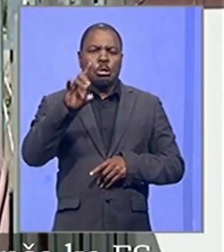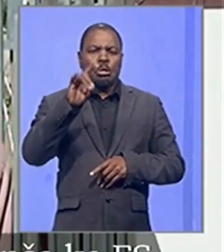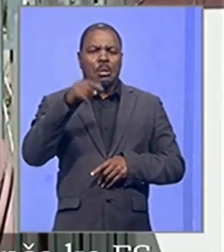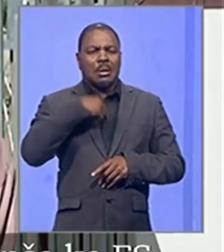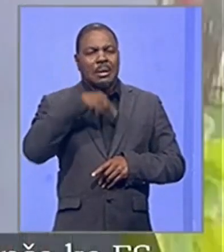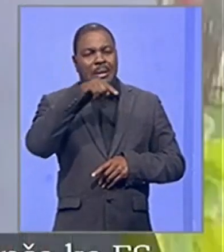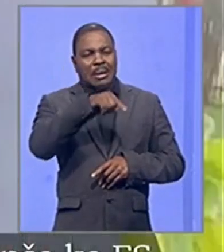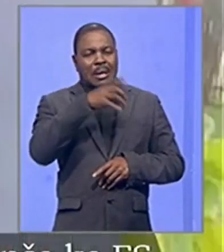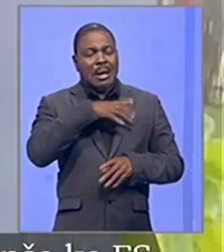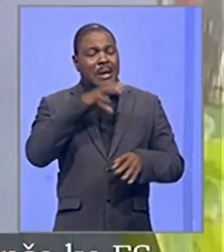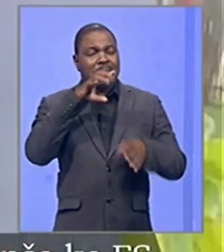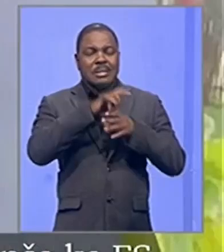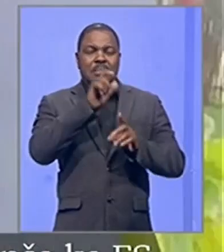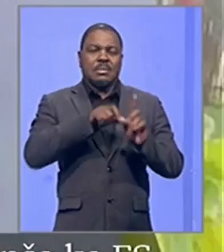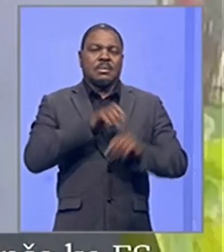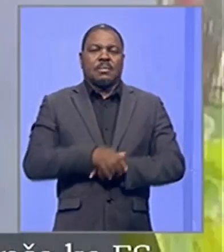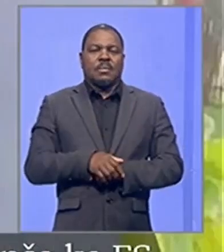da moja.